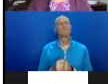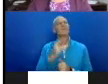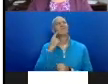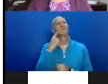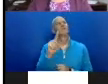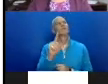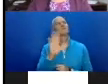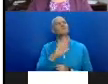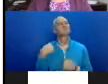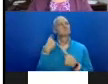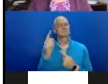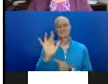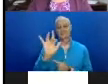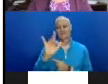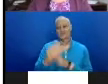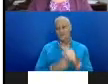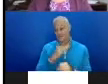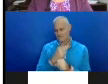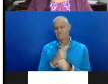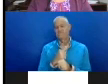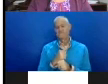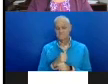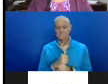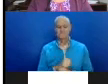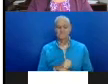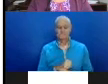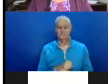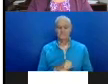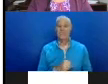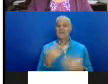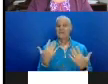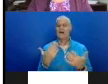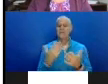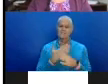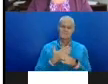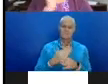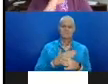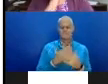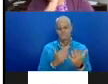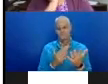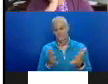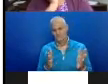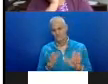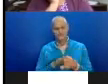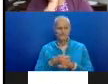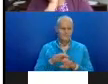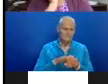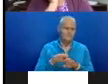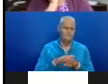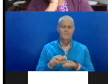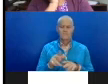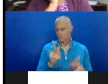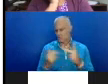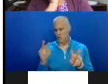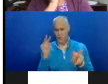for the last 25 years. And what I'm going to be sharing is really so for people who've watched the film A